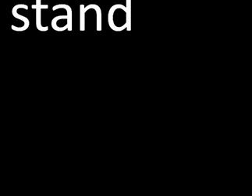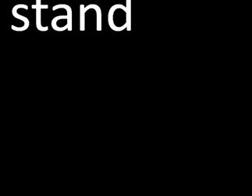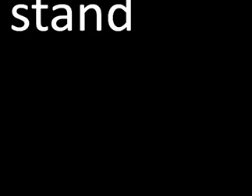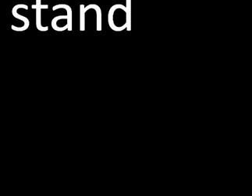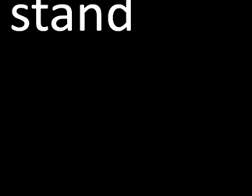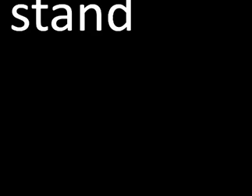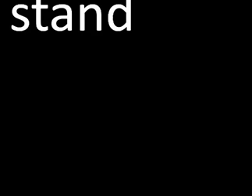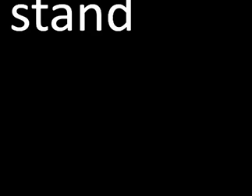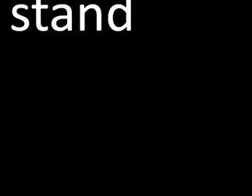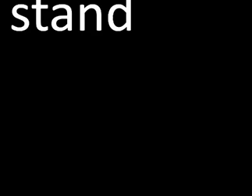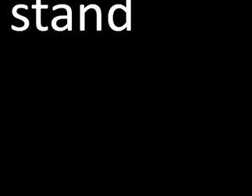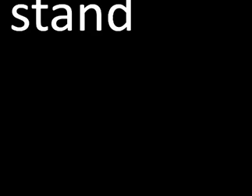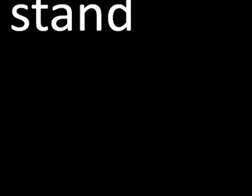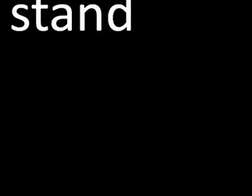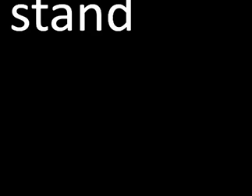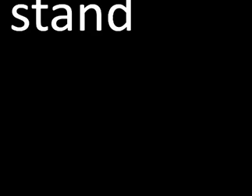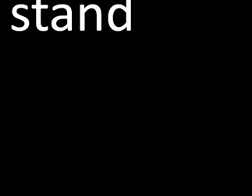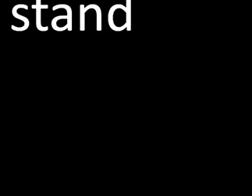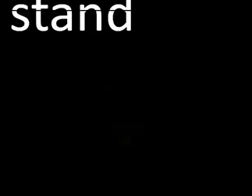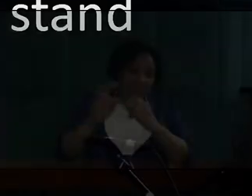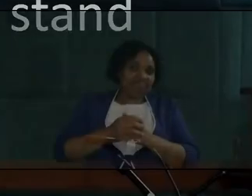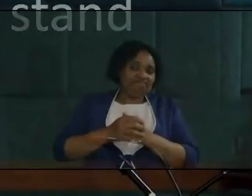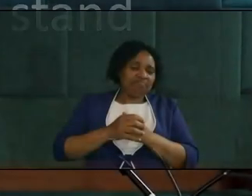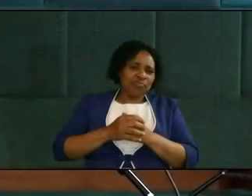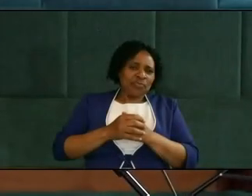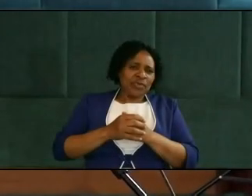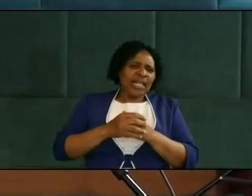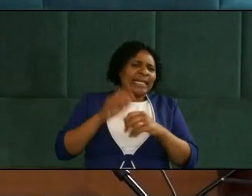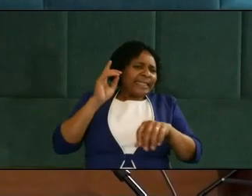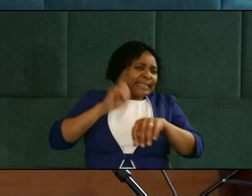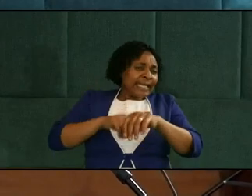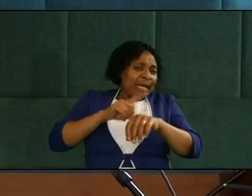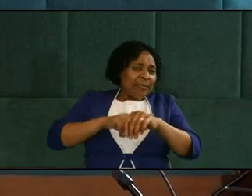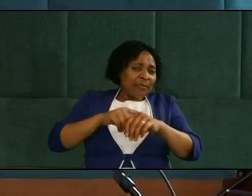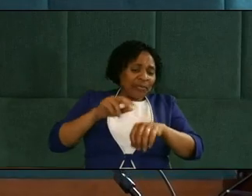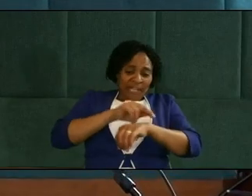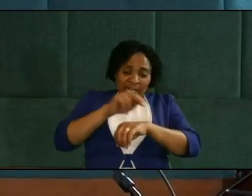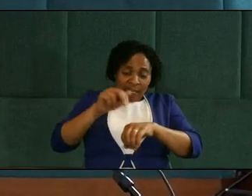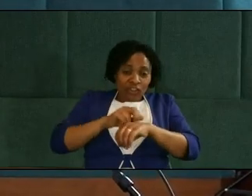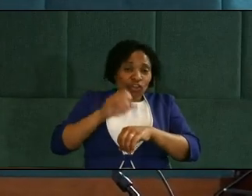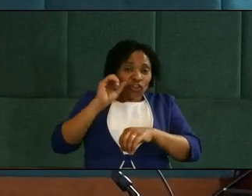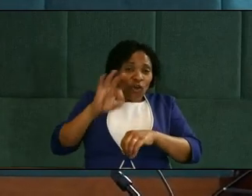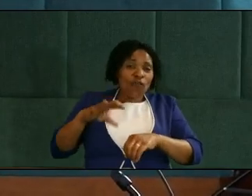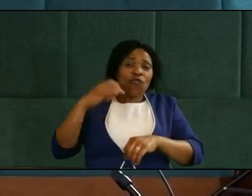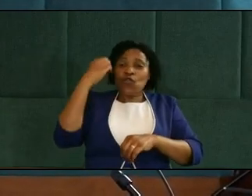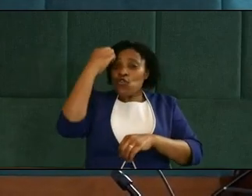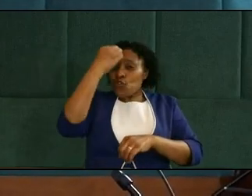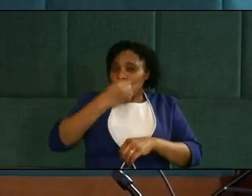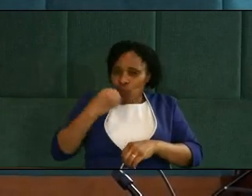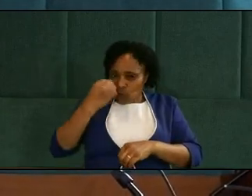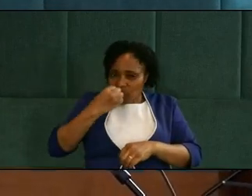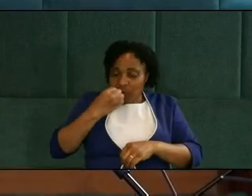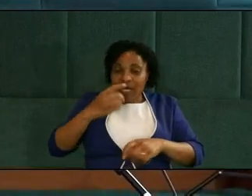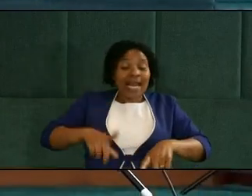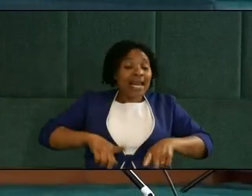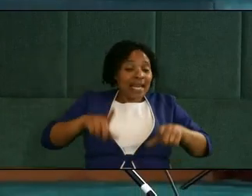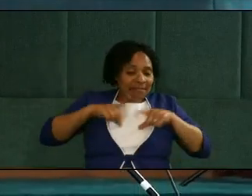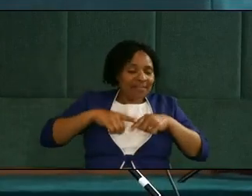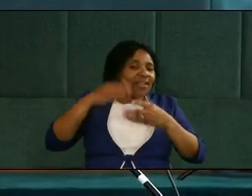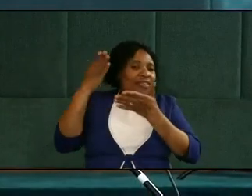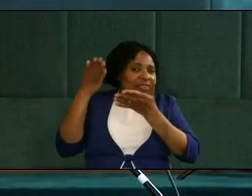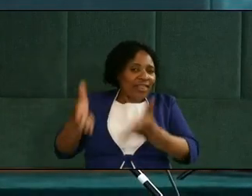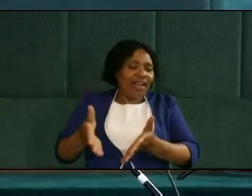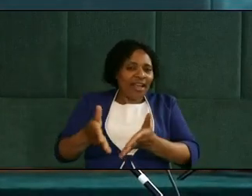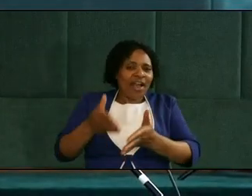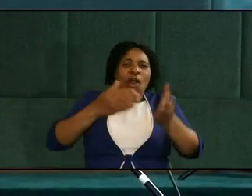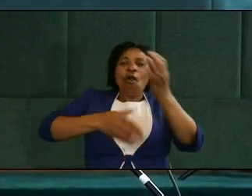nation. Watch the preacher. While the nations of Europe are still existing, God